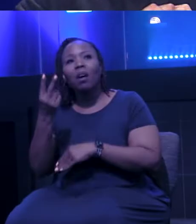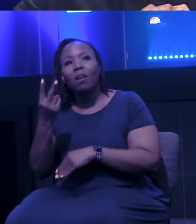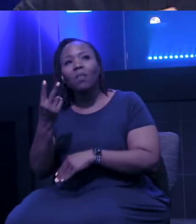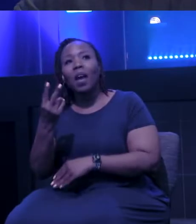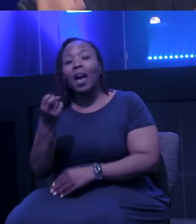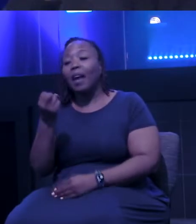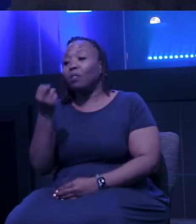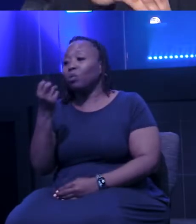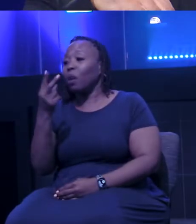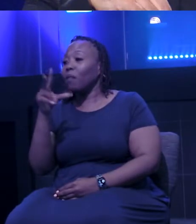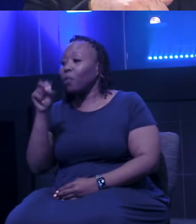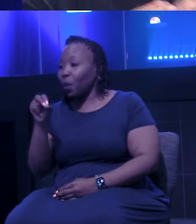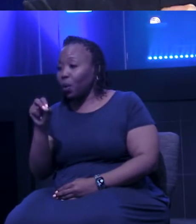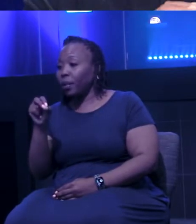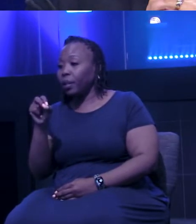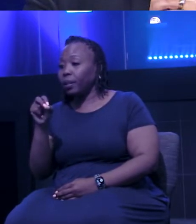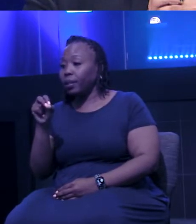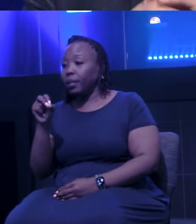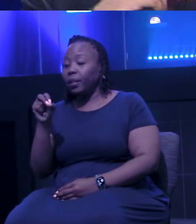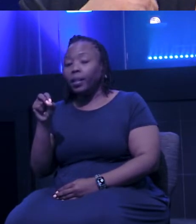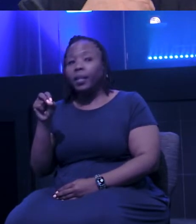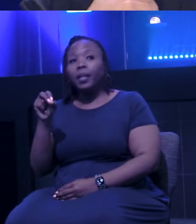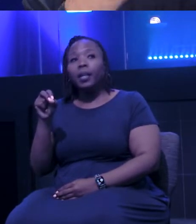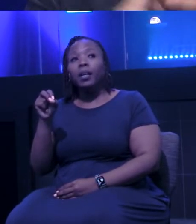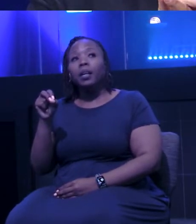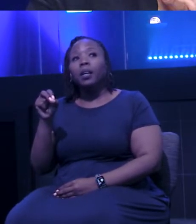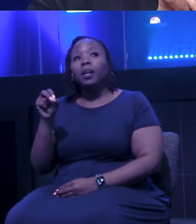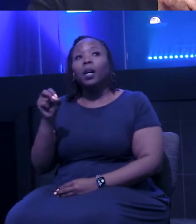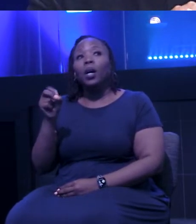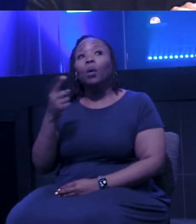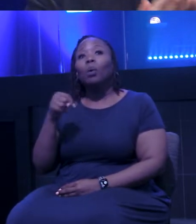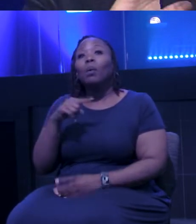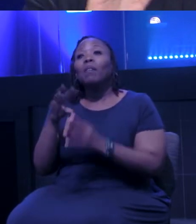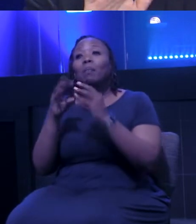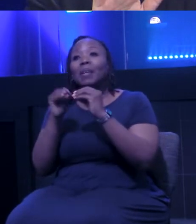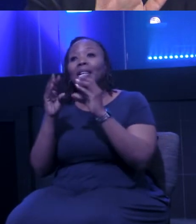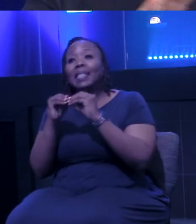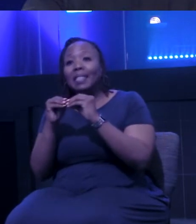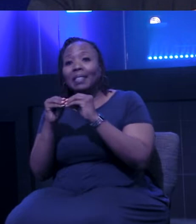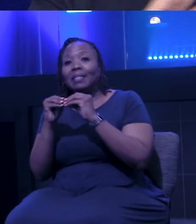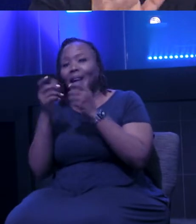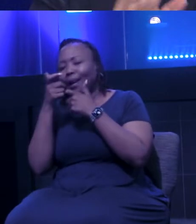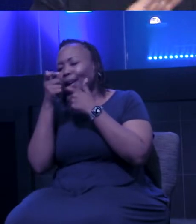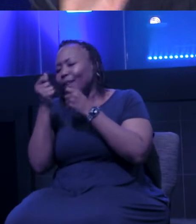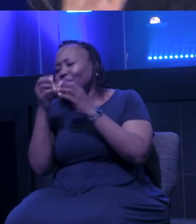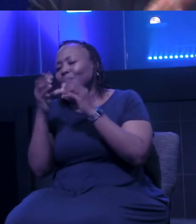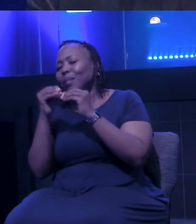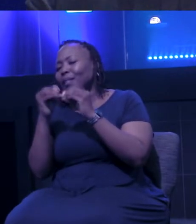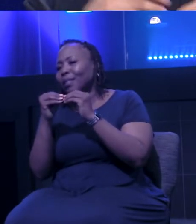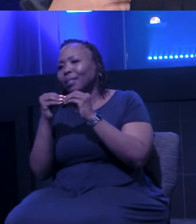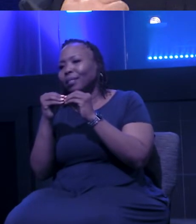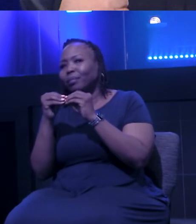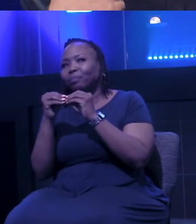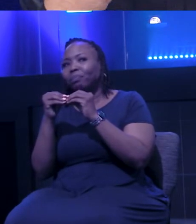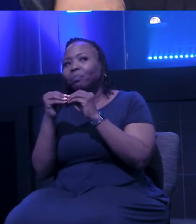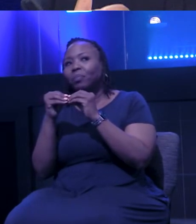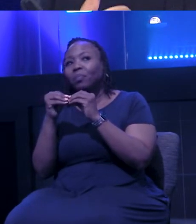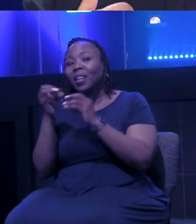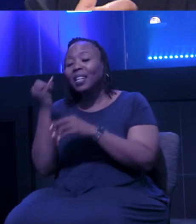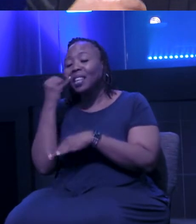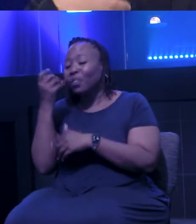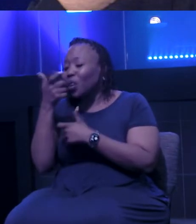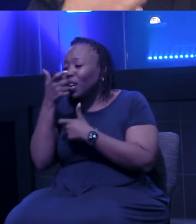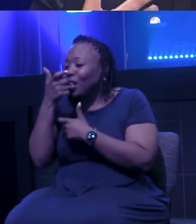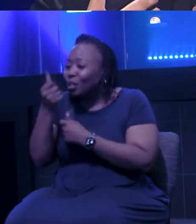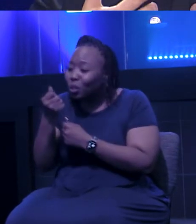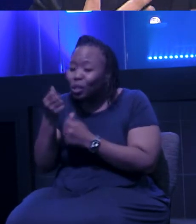12:30 p.m., so after this service, there will be a meeting, an interest meeting. You don't have to commit or anything like that, but just if you're